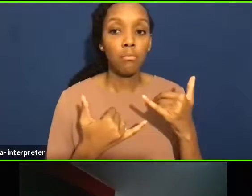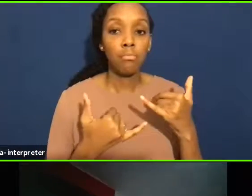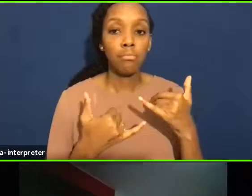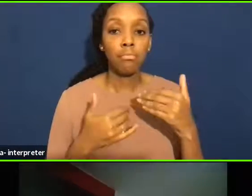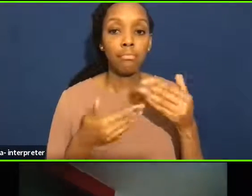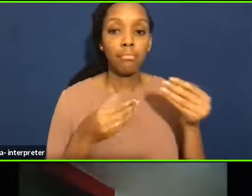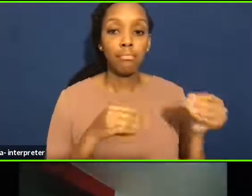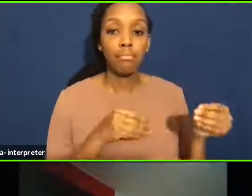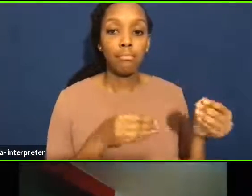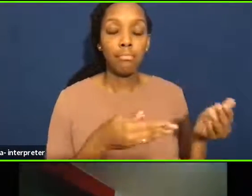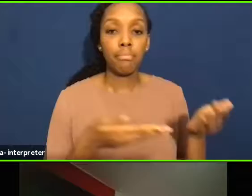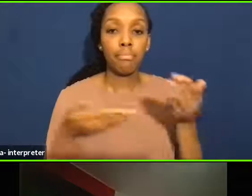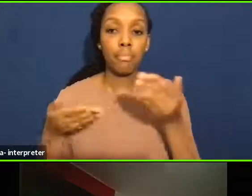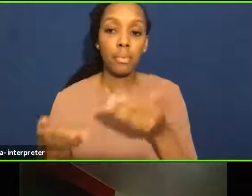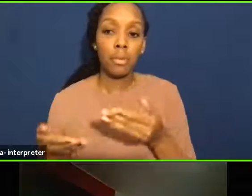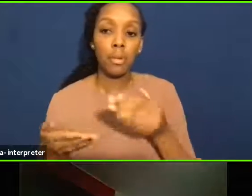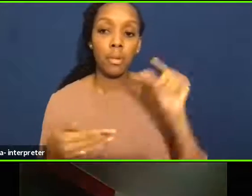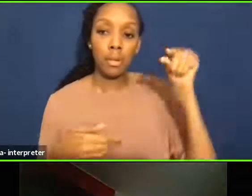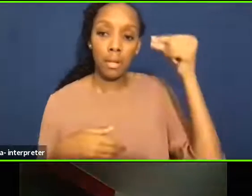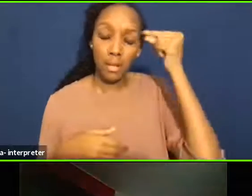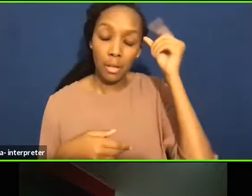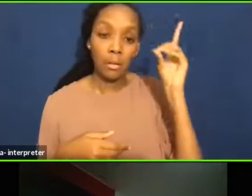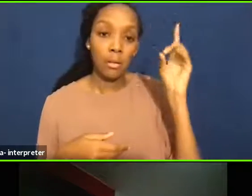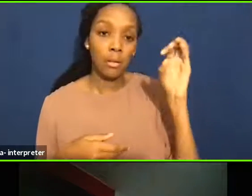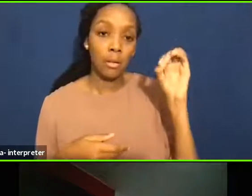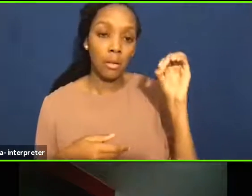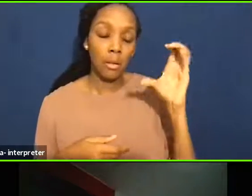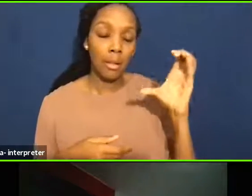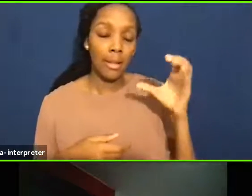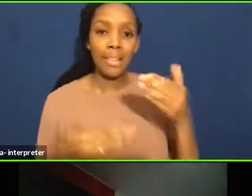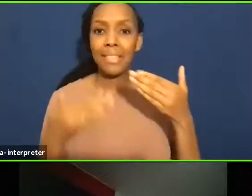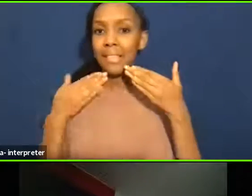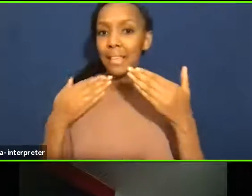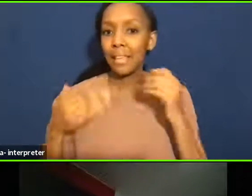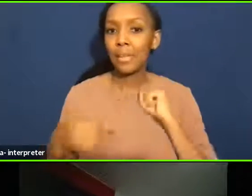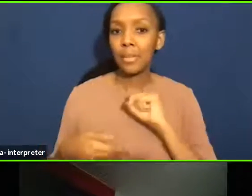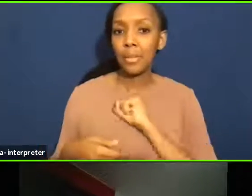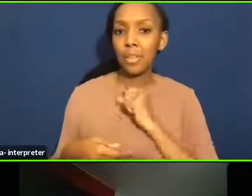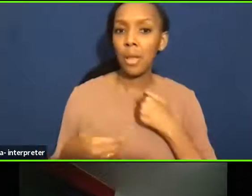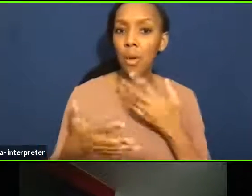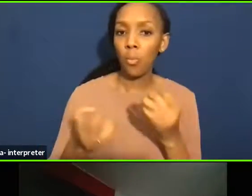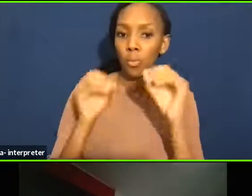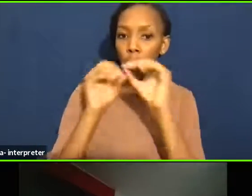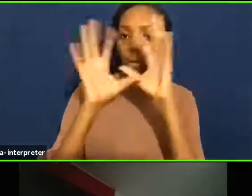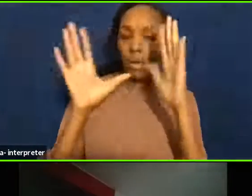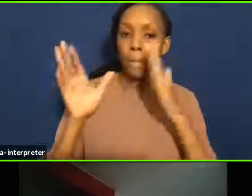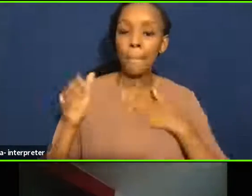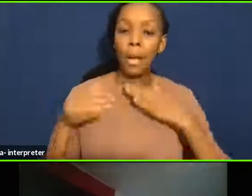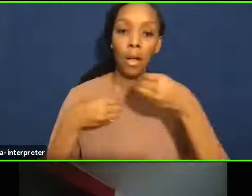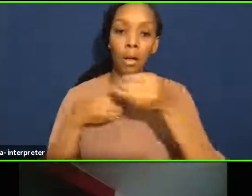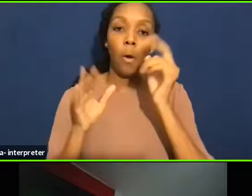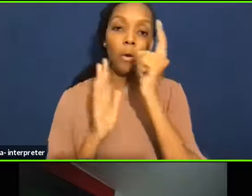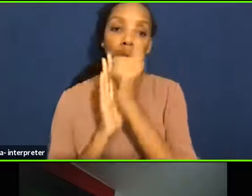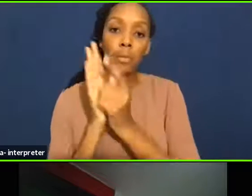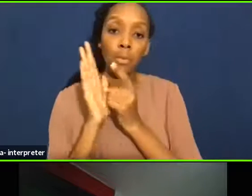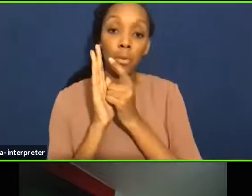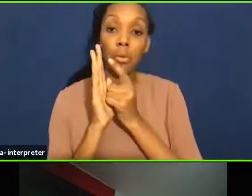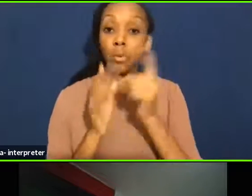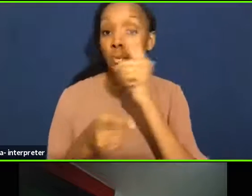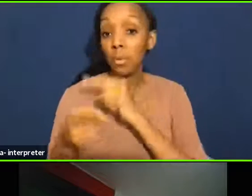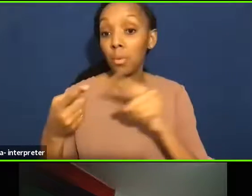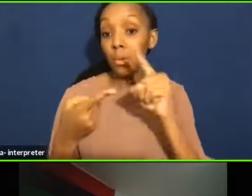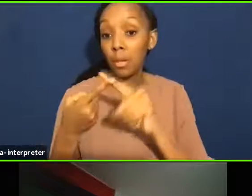Committee. Thank you, Senate. I just wanted to clarify, my office hours